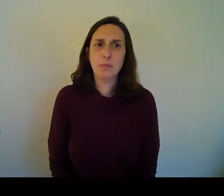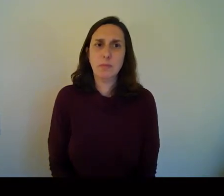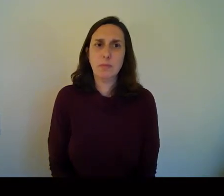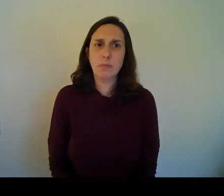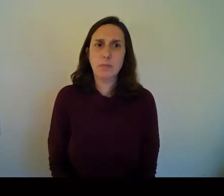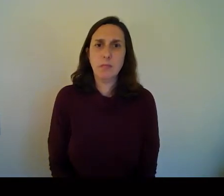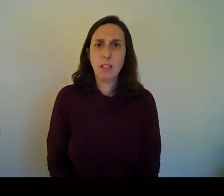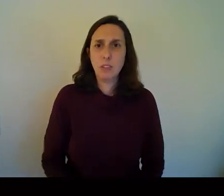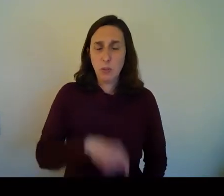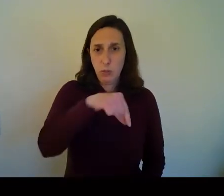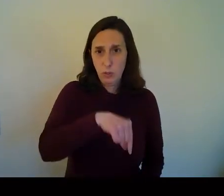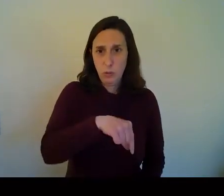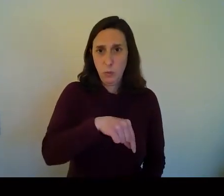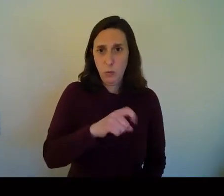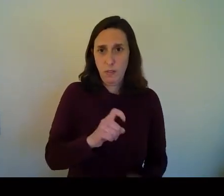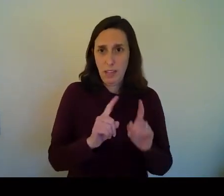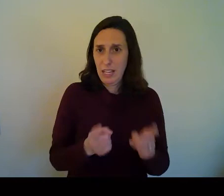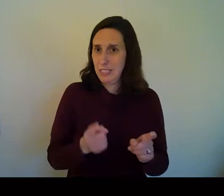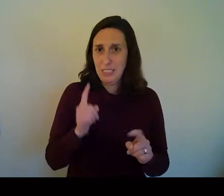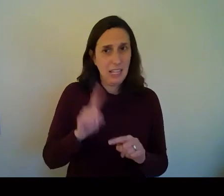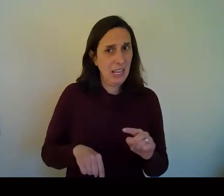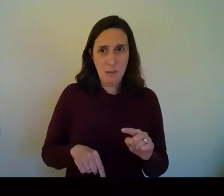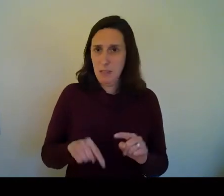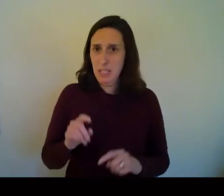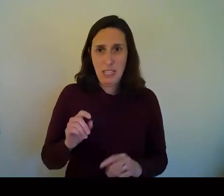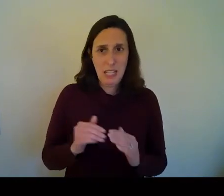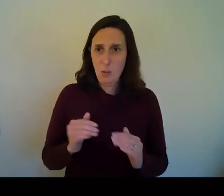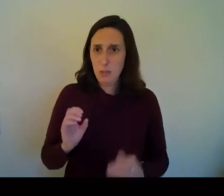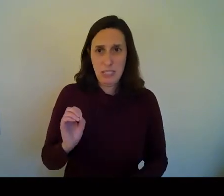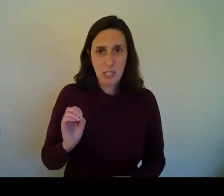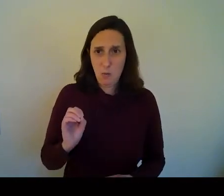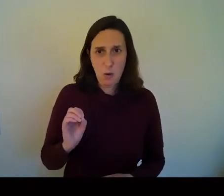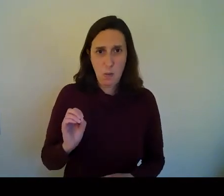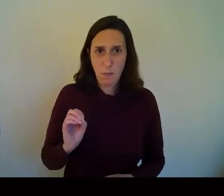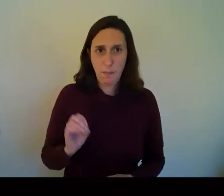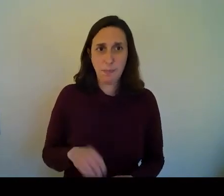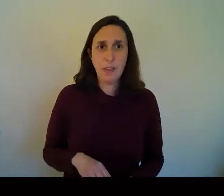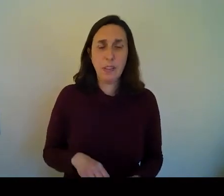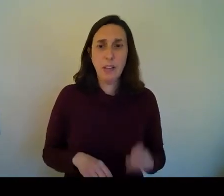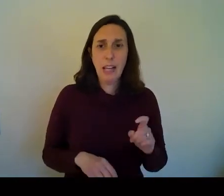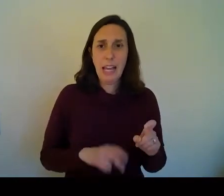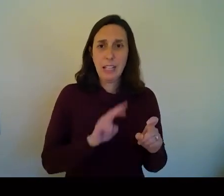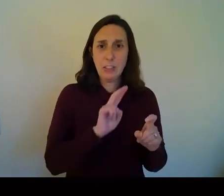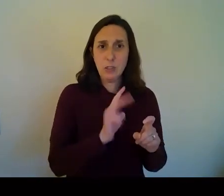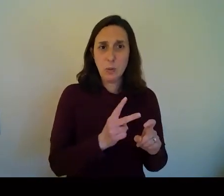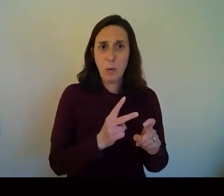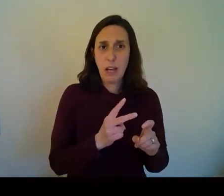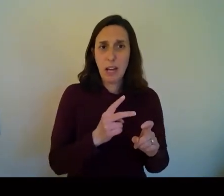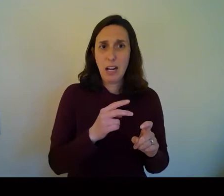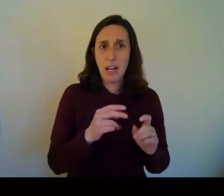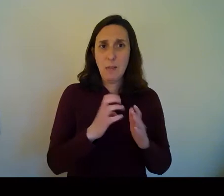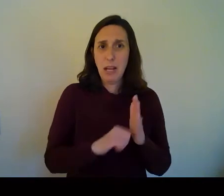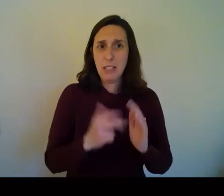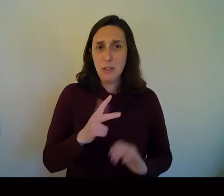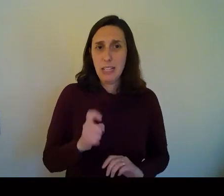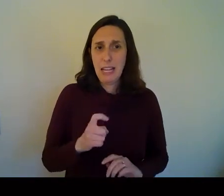cannot equal 0. So x squared minus 3x plus 2 can't equal